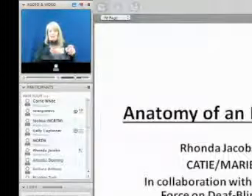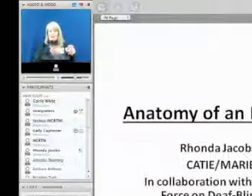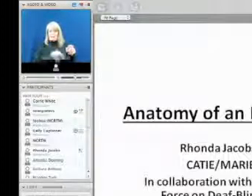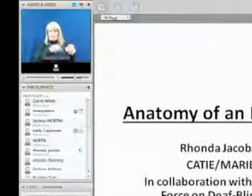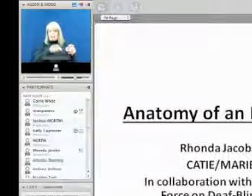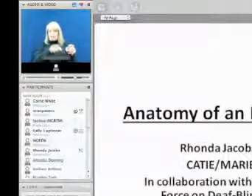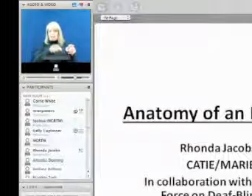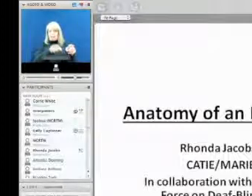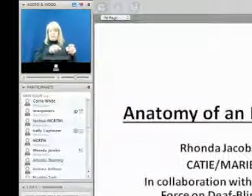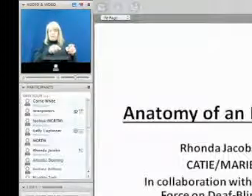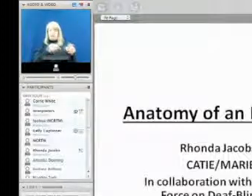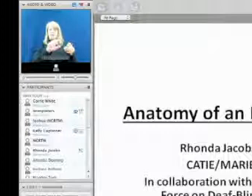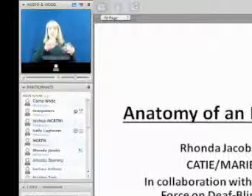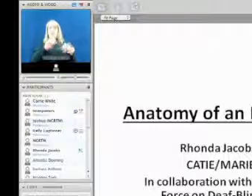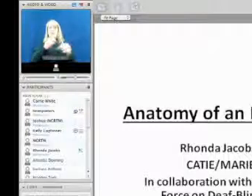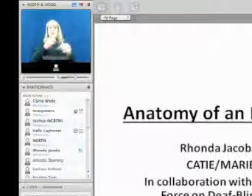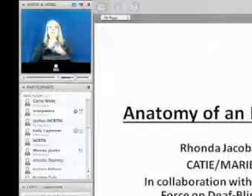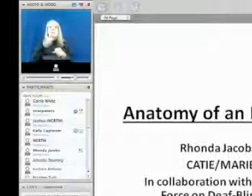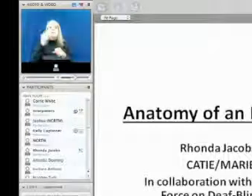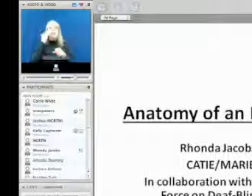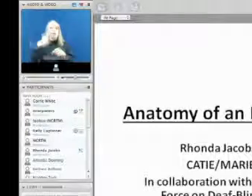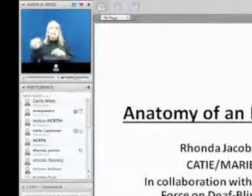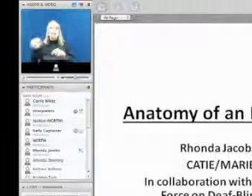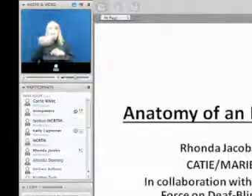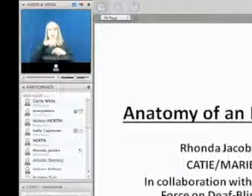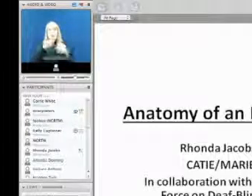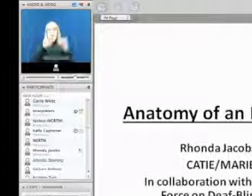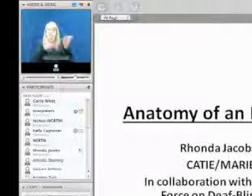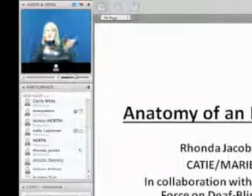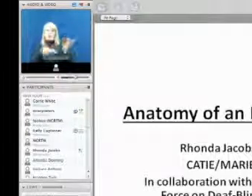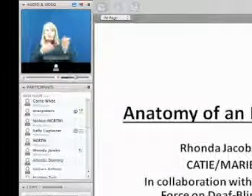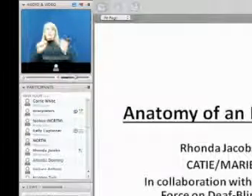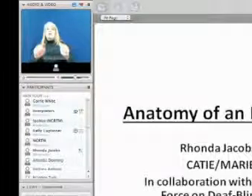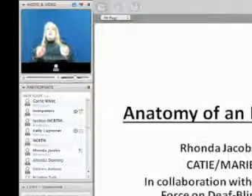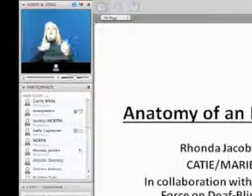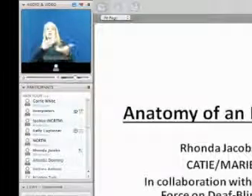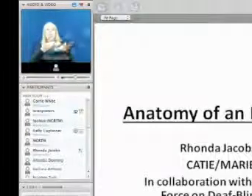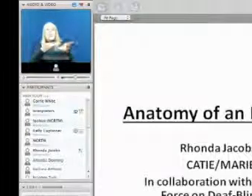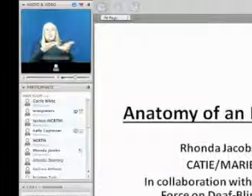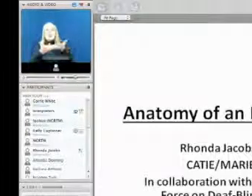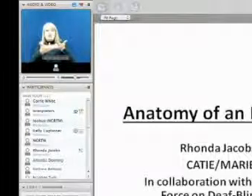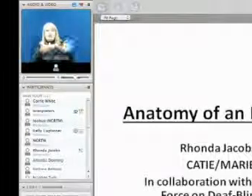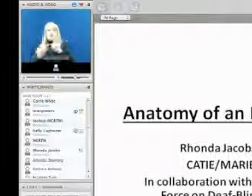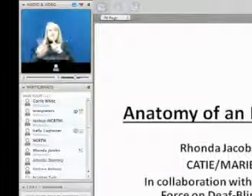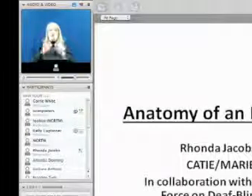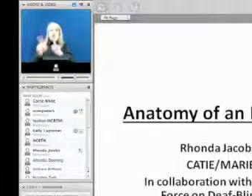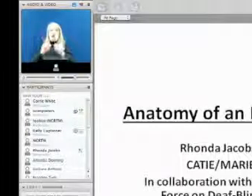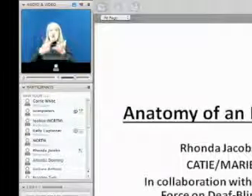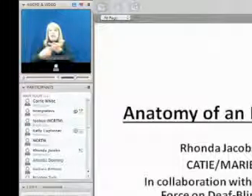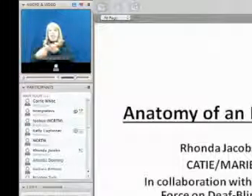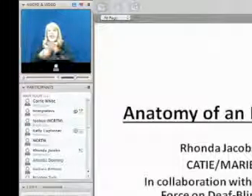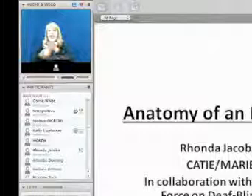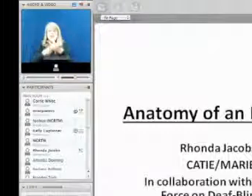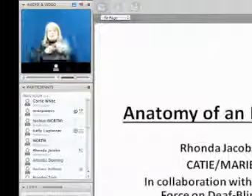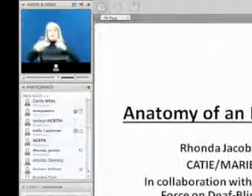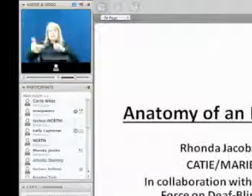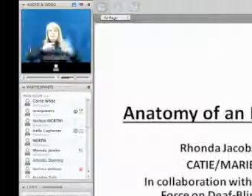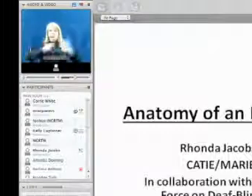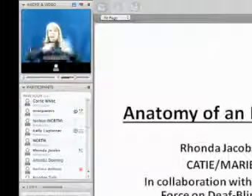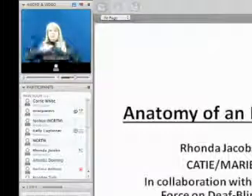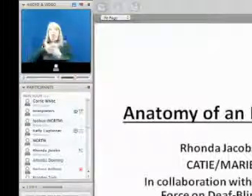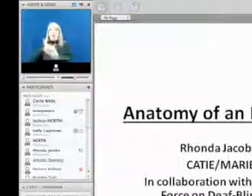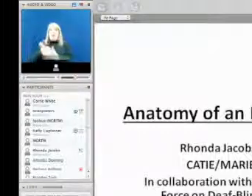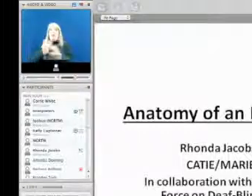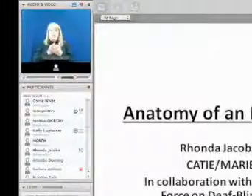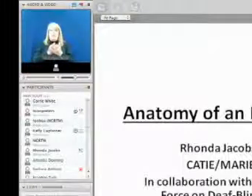Just so I know you're all out there, so we can have some interaction here. We'll be talking back and forth throughout the session, so it'll be